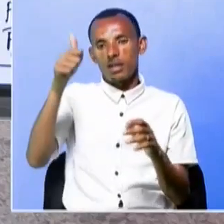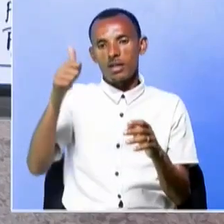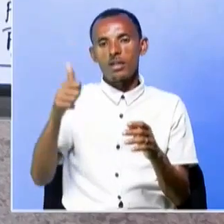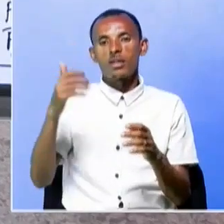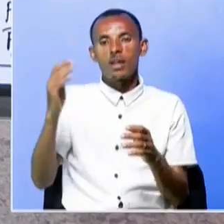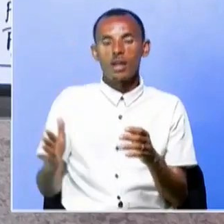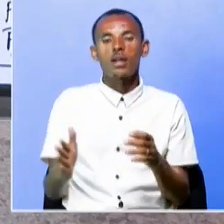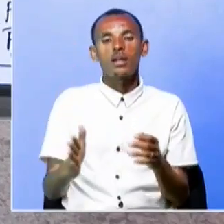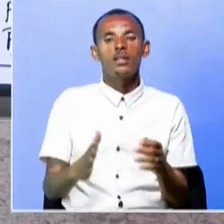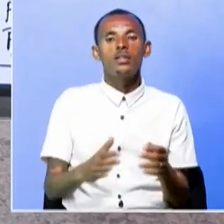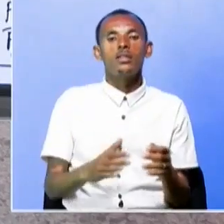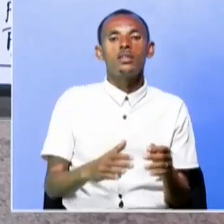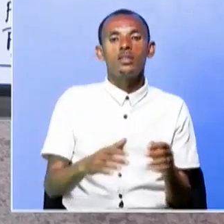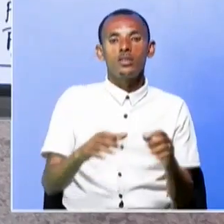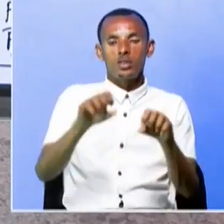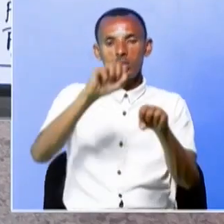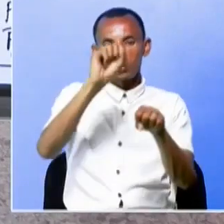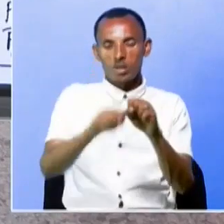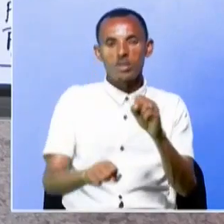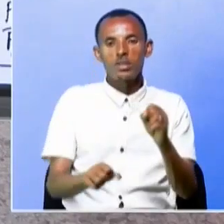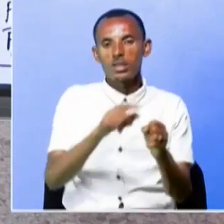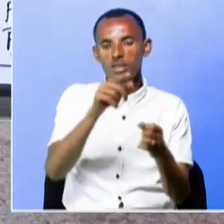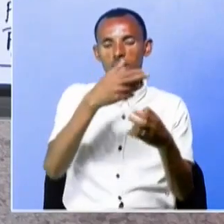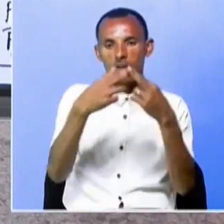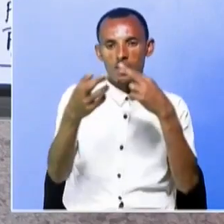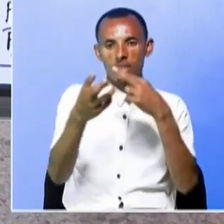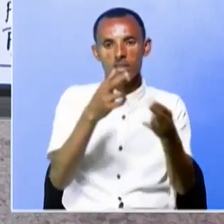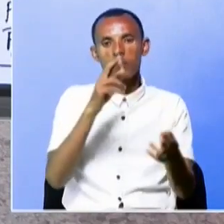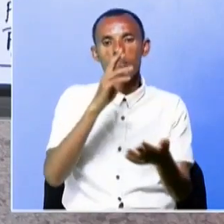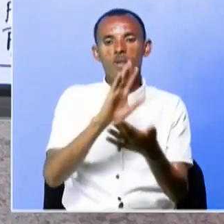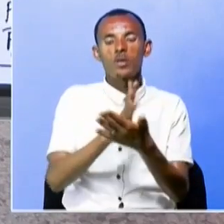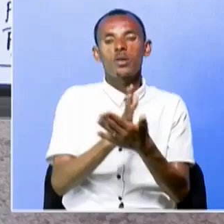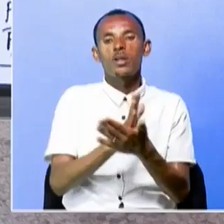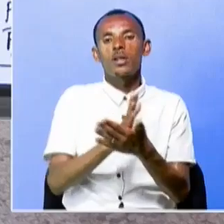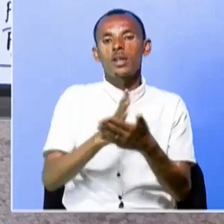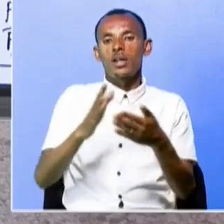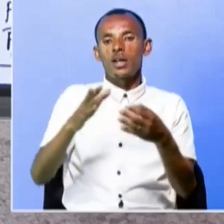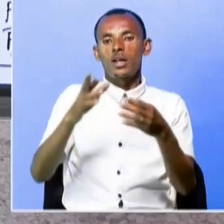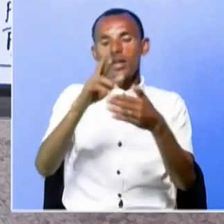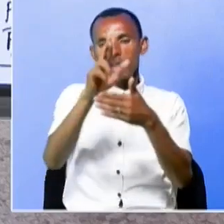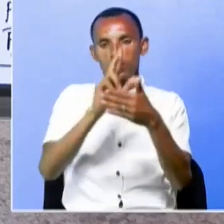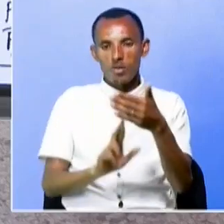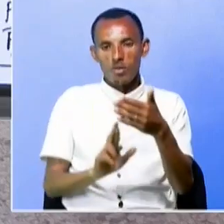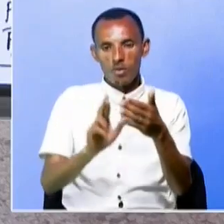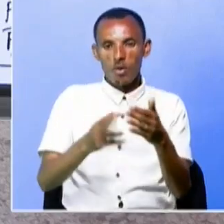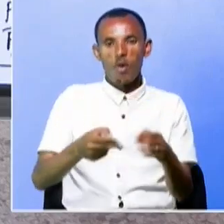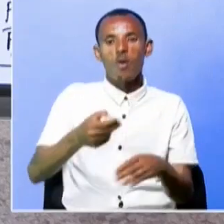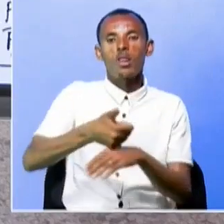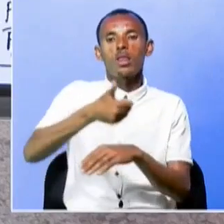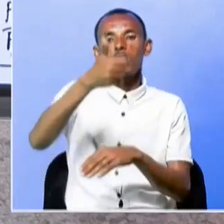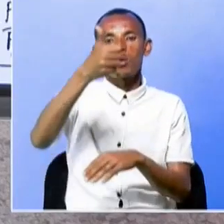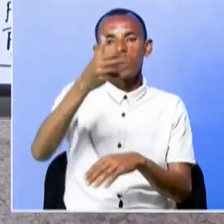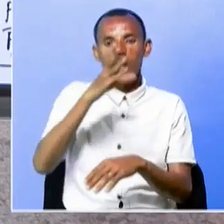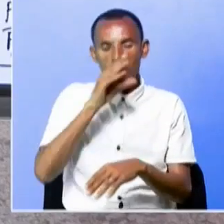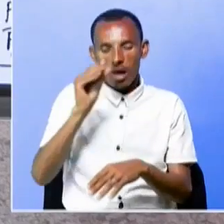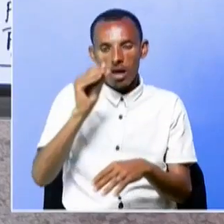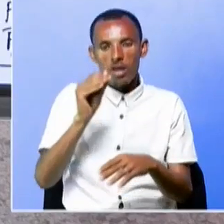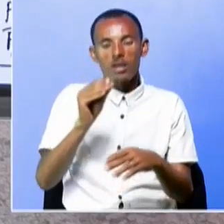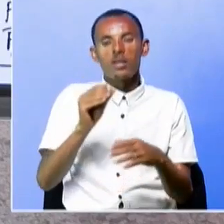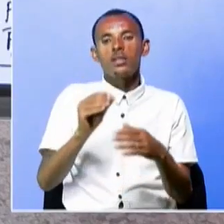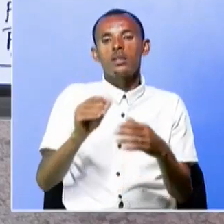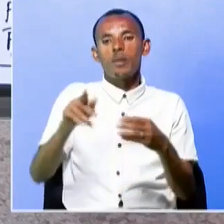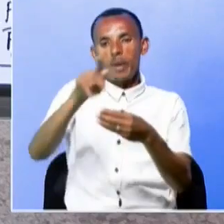okay. So there is a relationship between the ratio of the altitudes and the ratio of